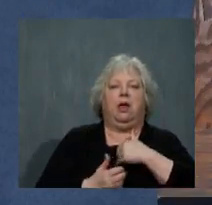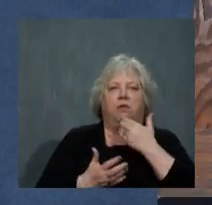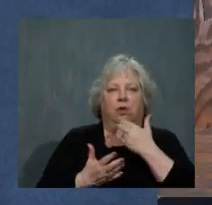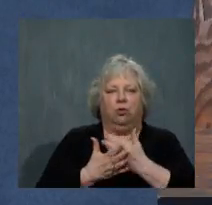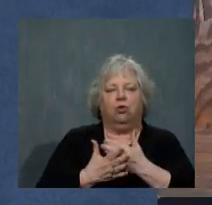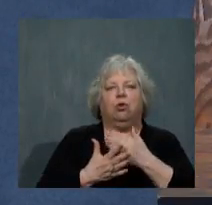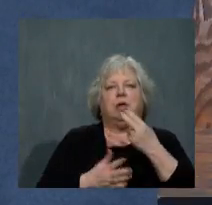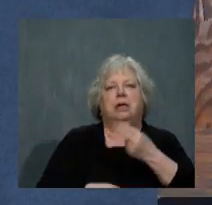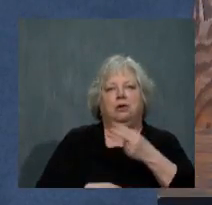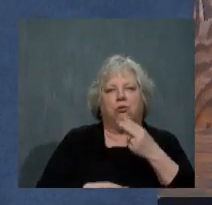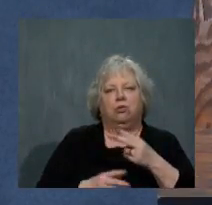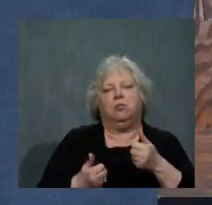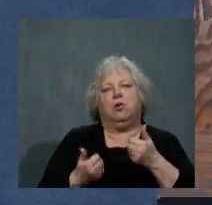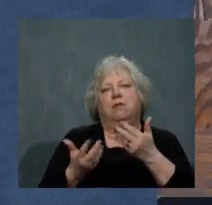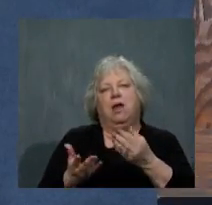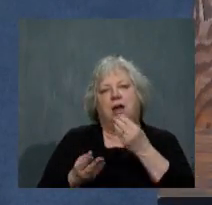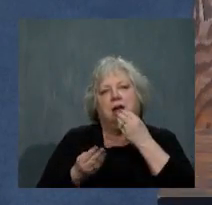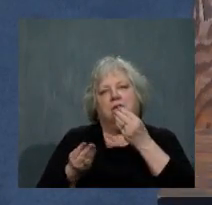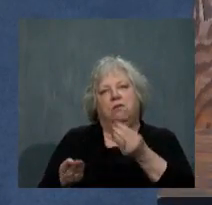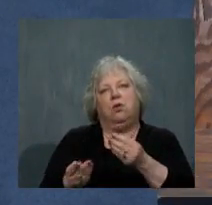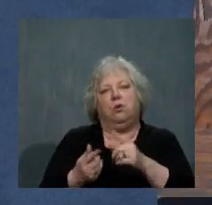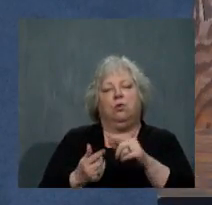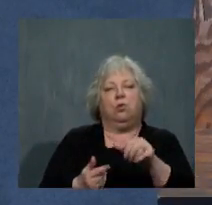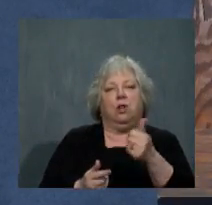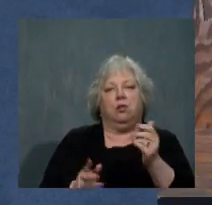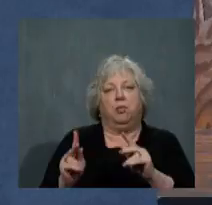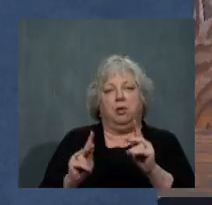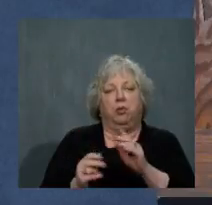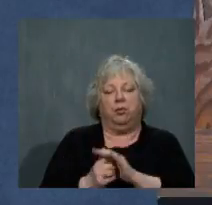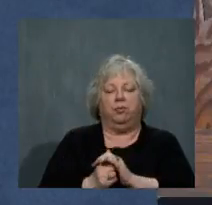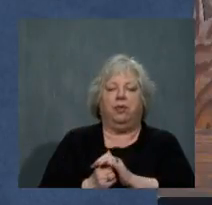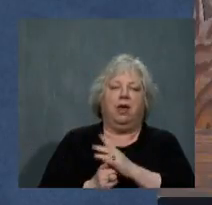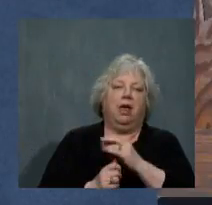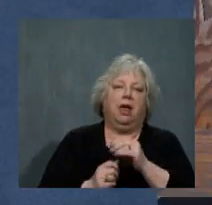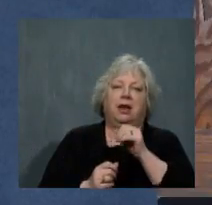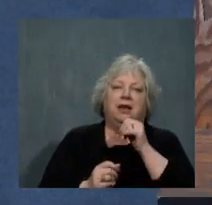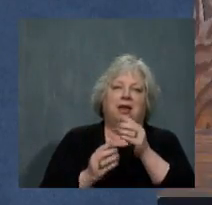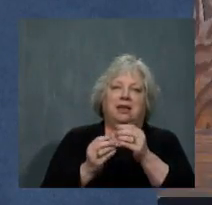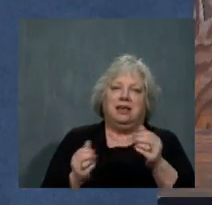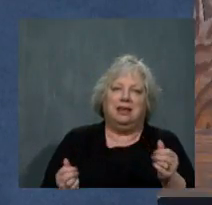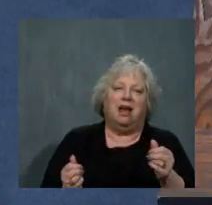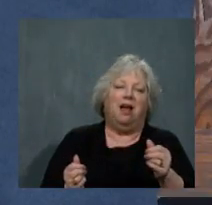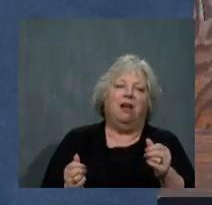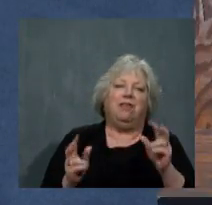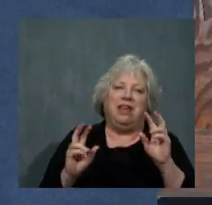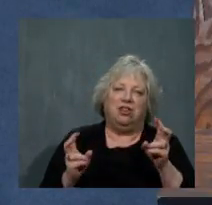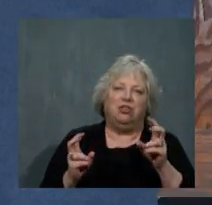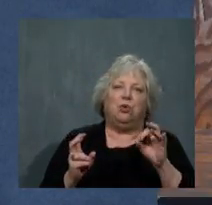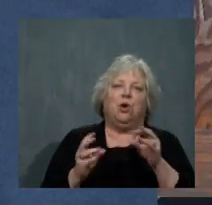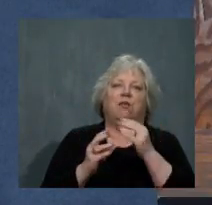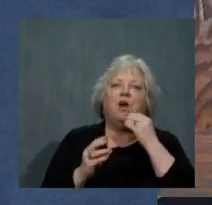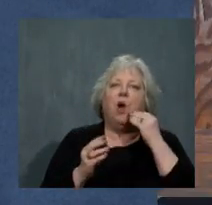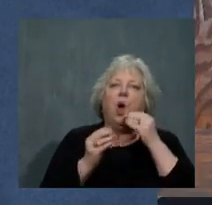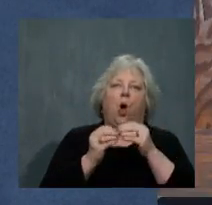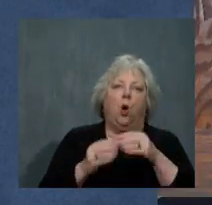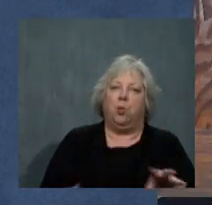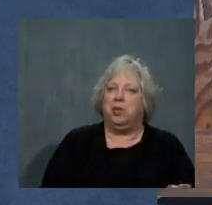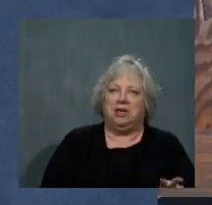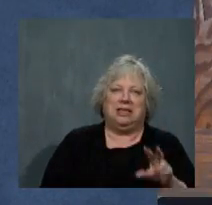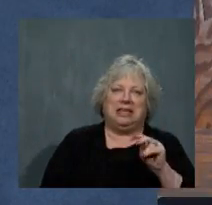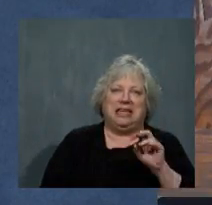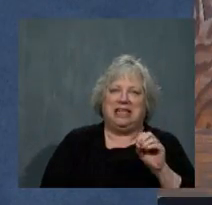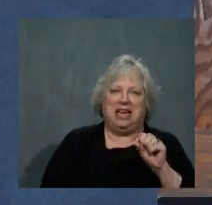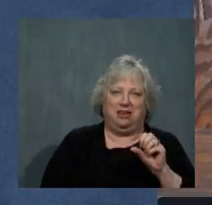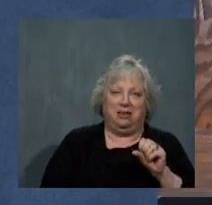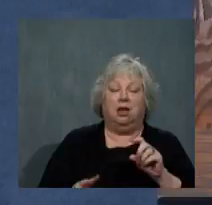record of providing food to others. And it also doesn't solve homelessness. But here's what our